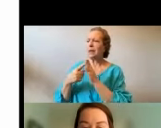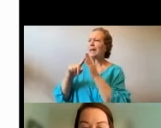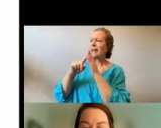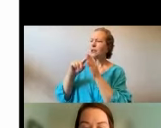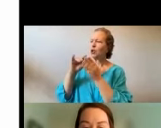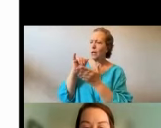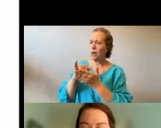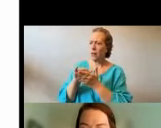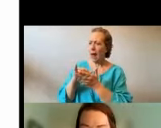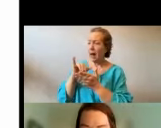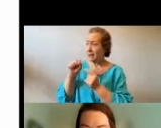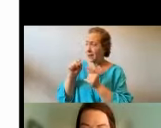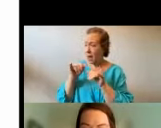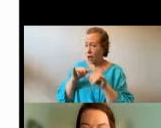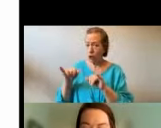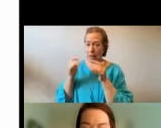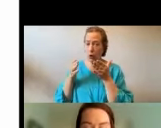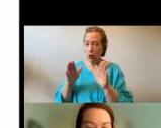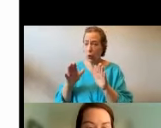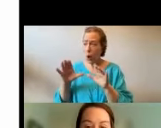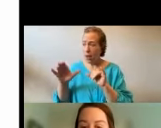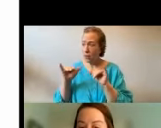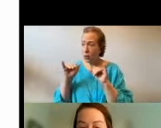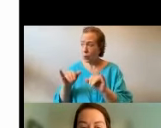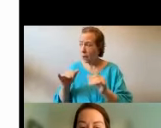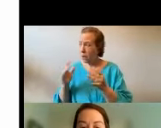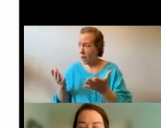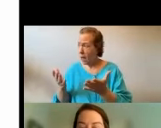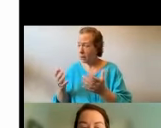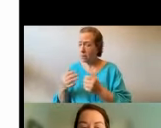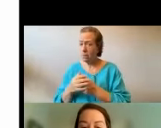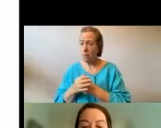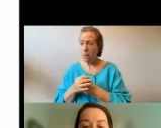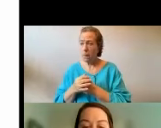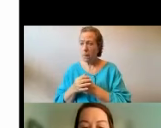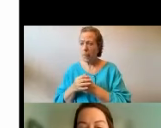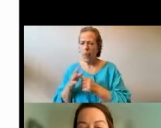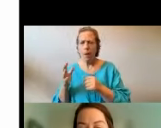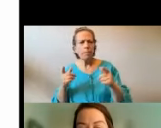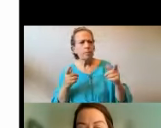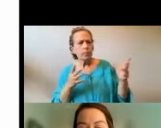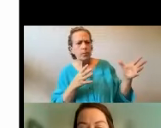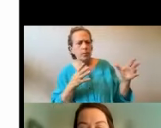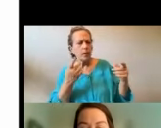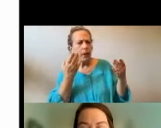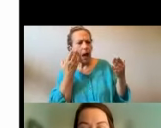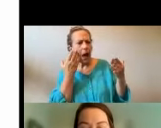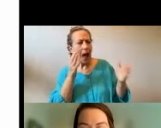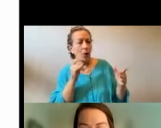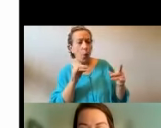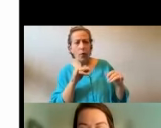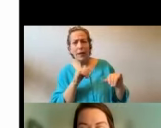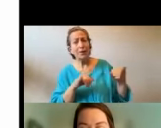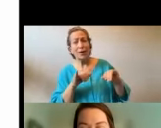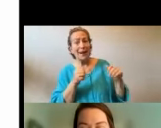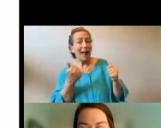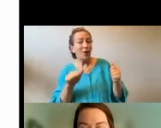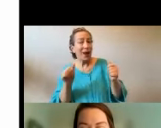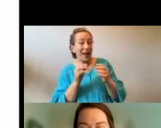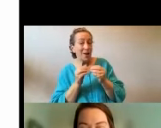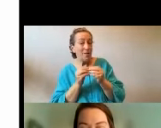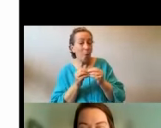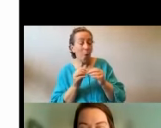of standard way of doing this? Who starts? Yeah, I don't know if there's a standard anymore, but I would like to